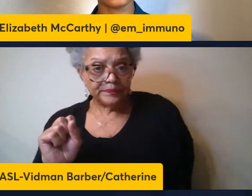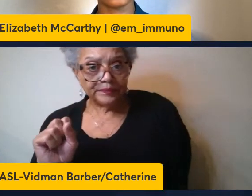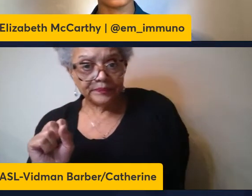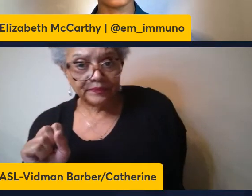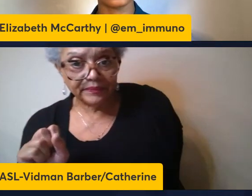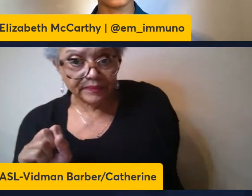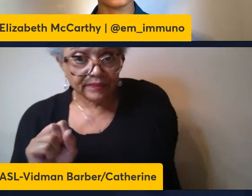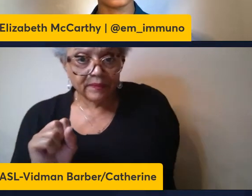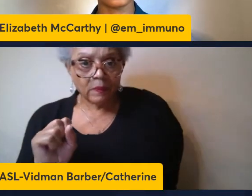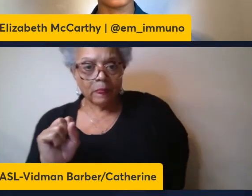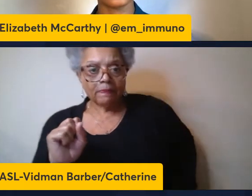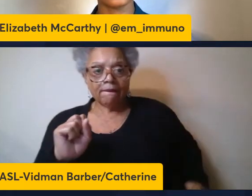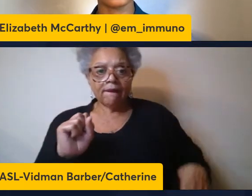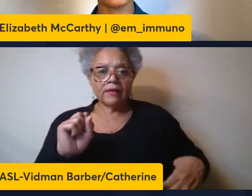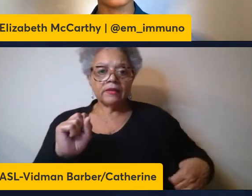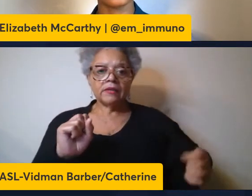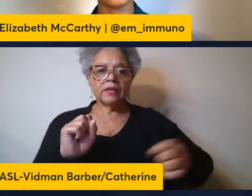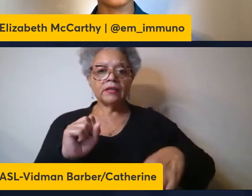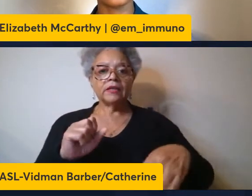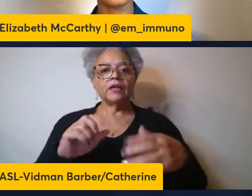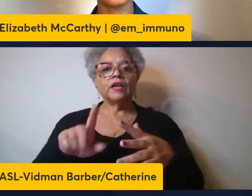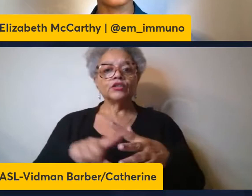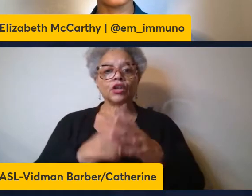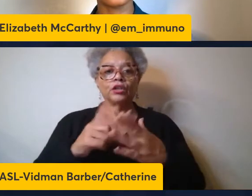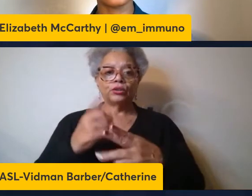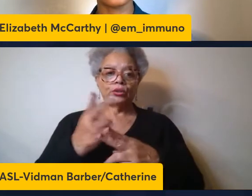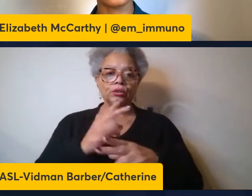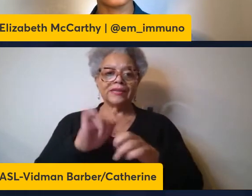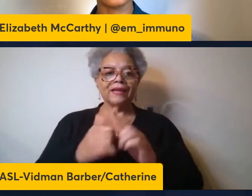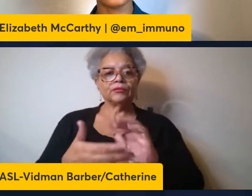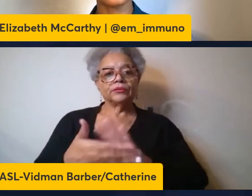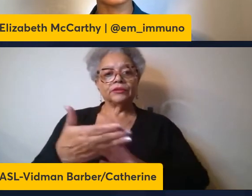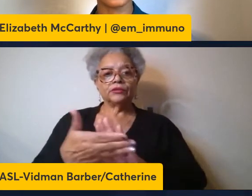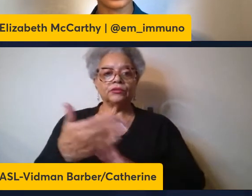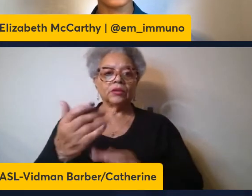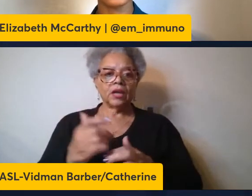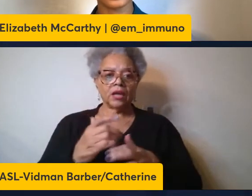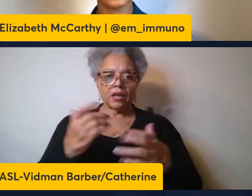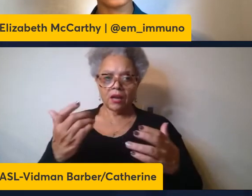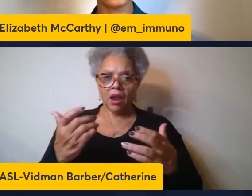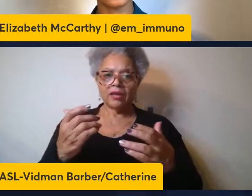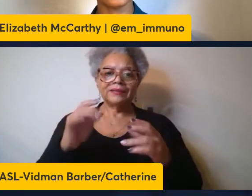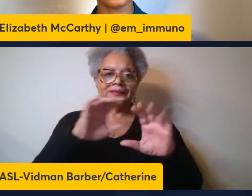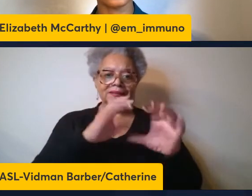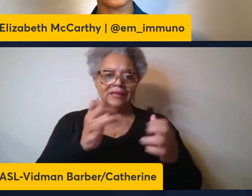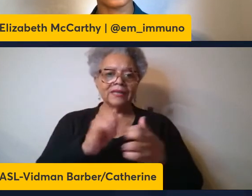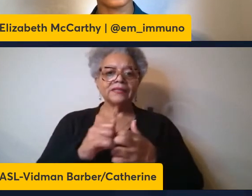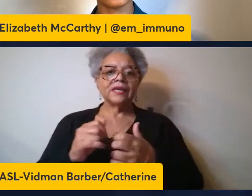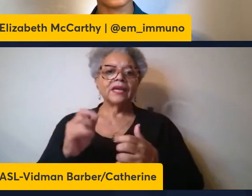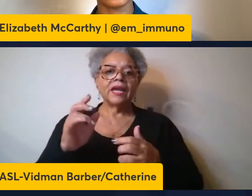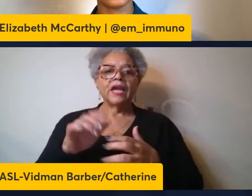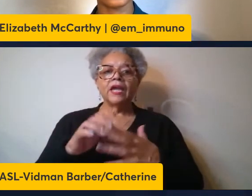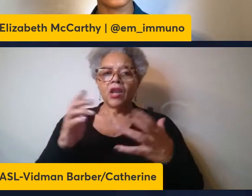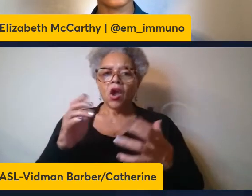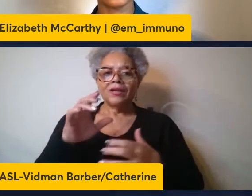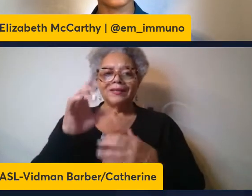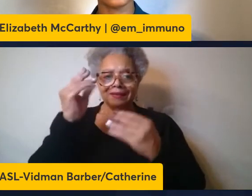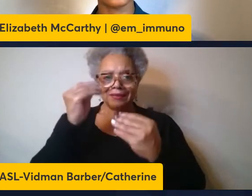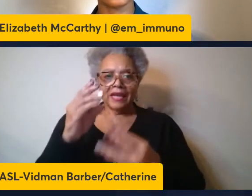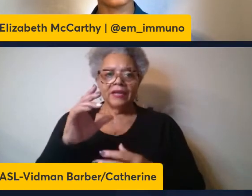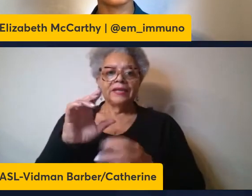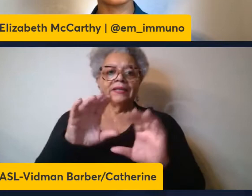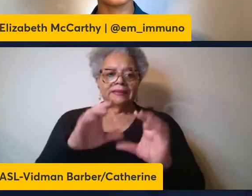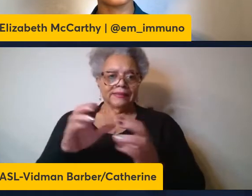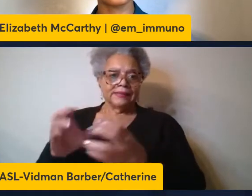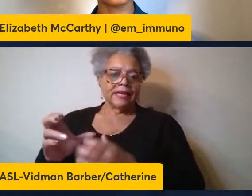starting to learn how to generate large data sets and analyze large data sets.